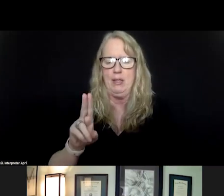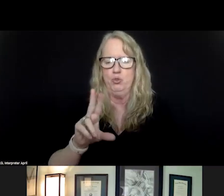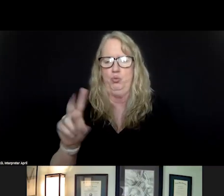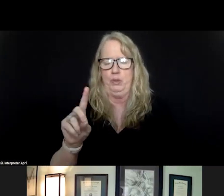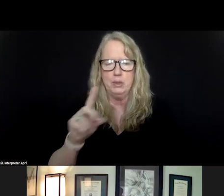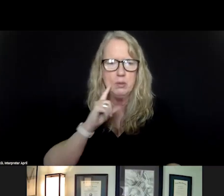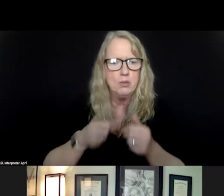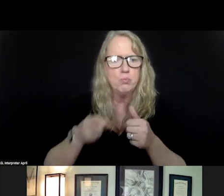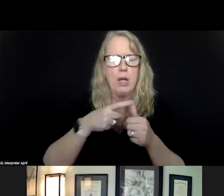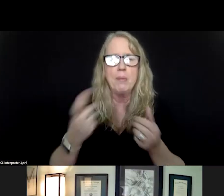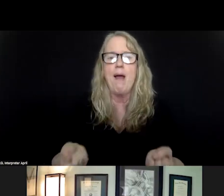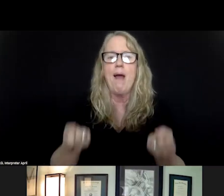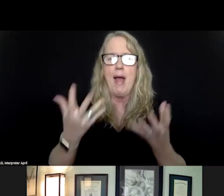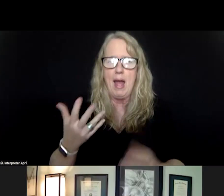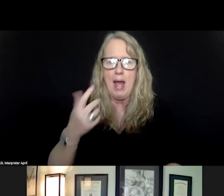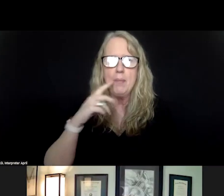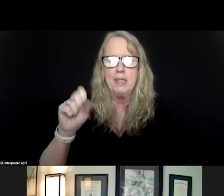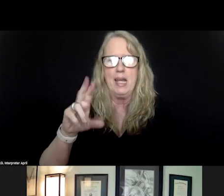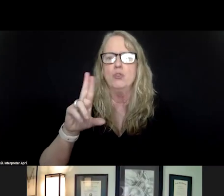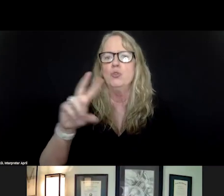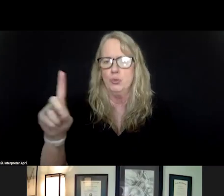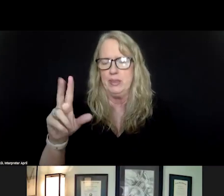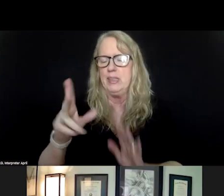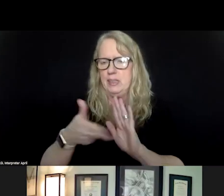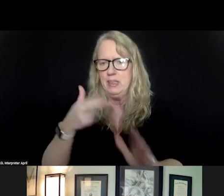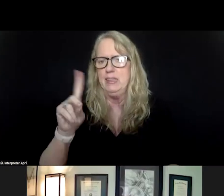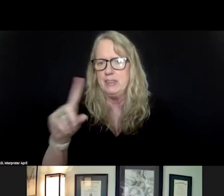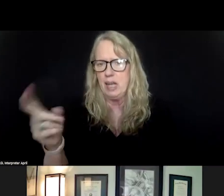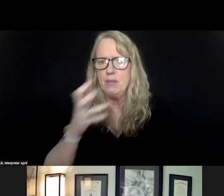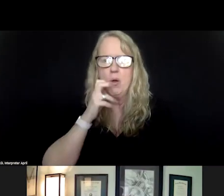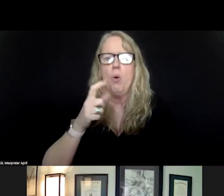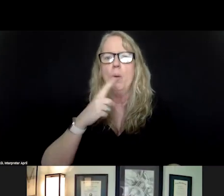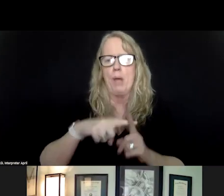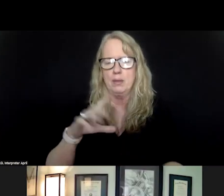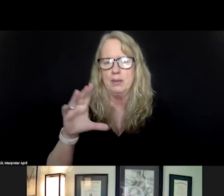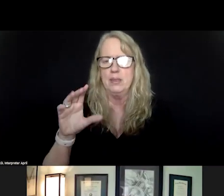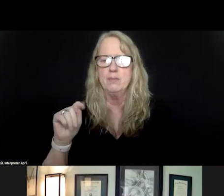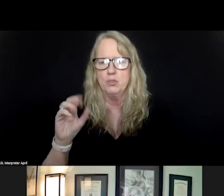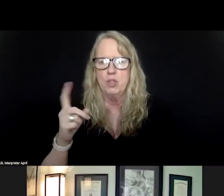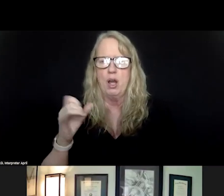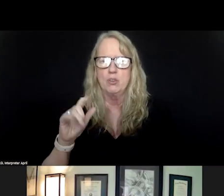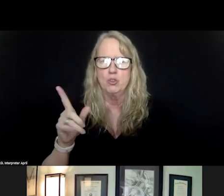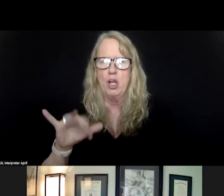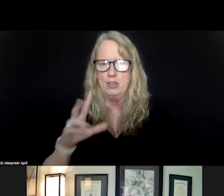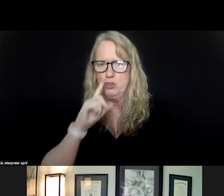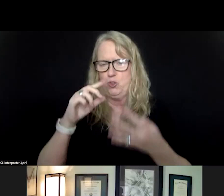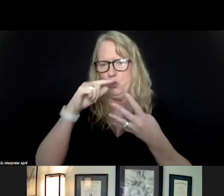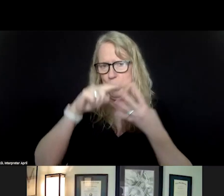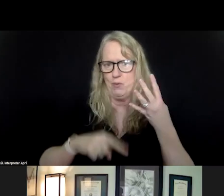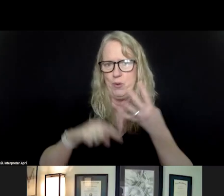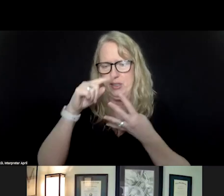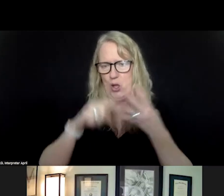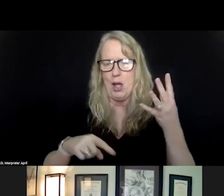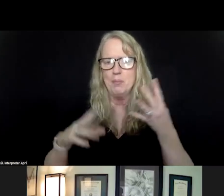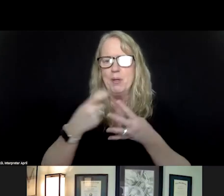primary. How many have an SUD diagnosis and or positive toxicology? So you've got a range of options here, kind of